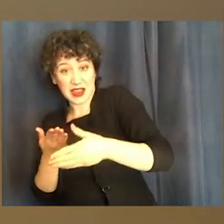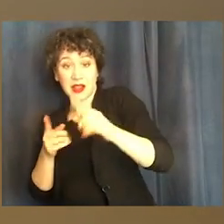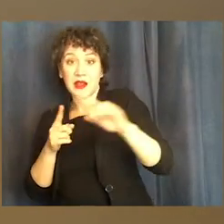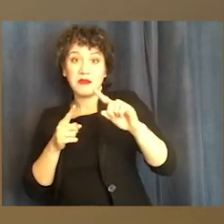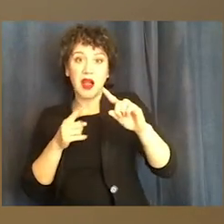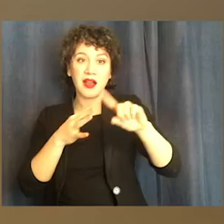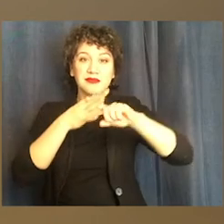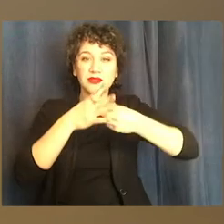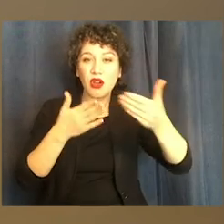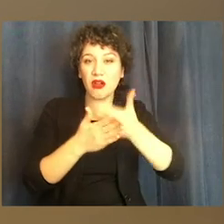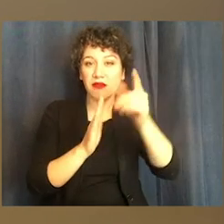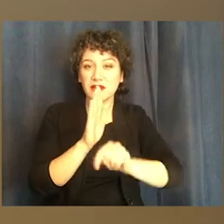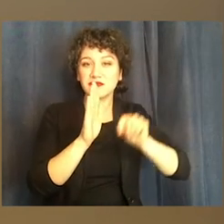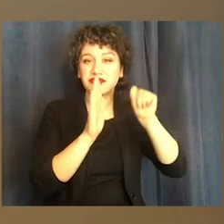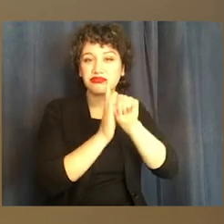Long